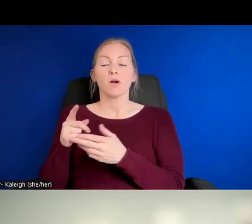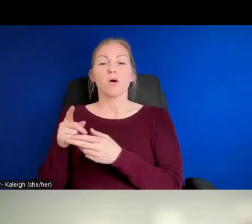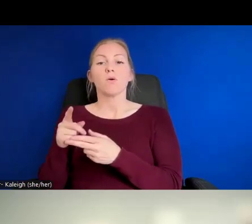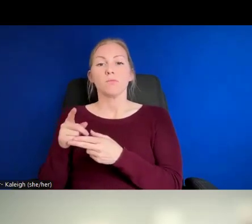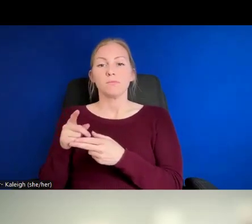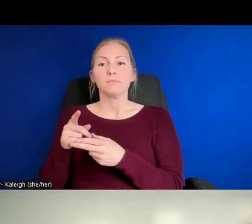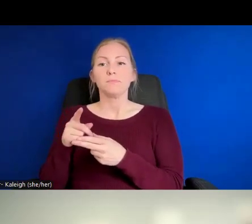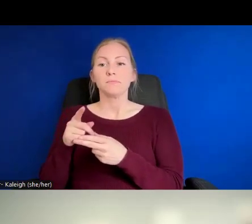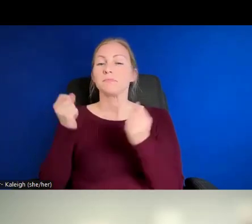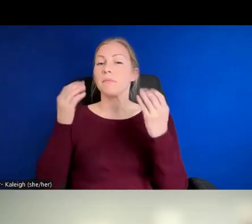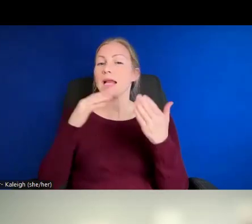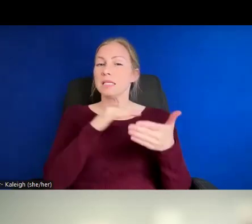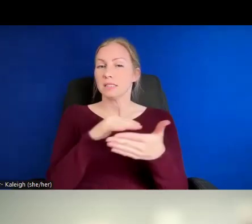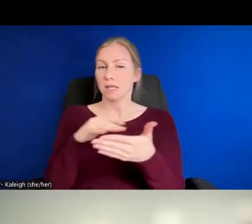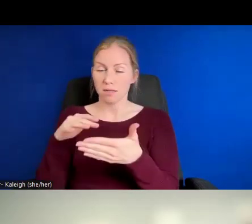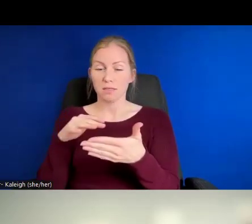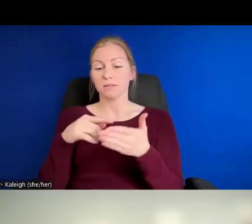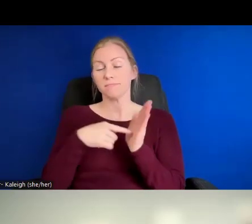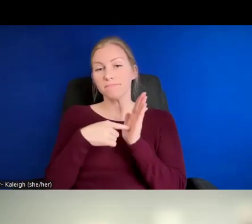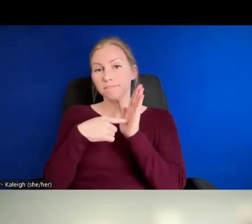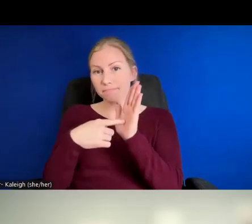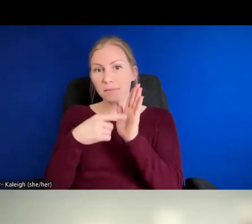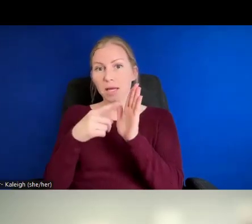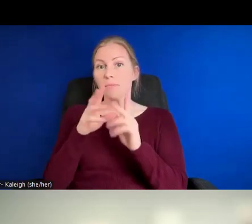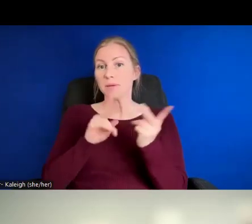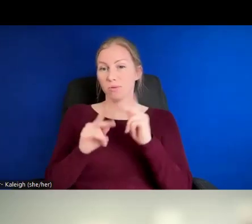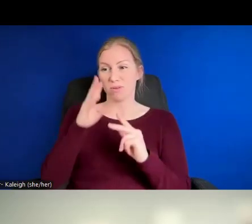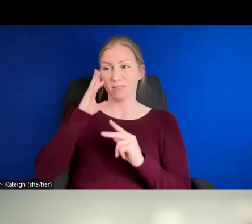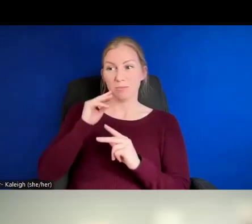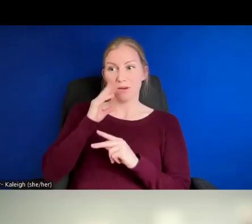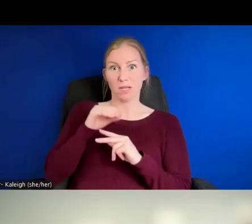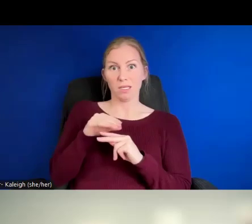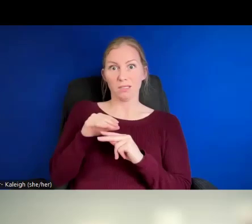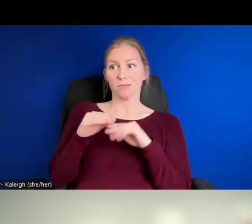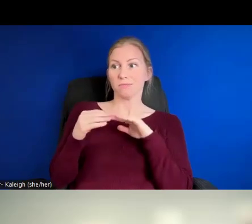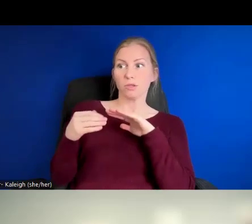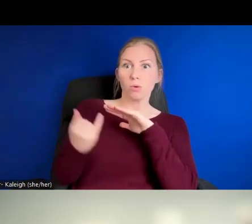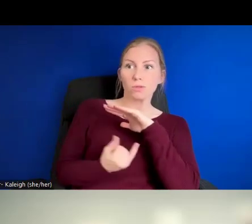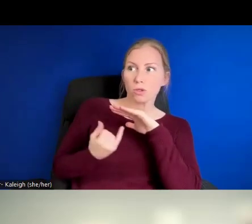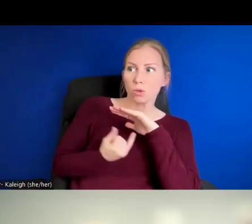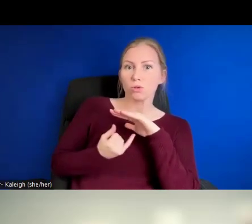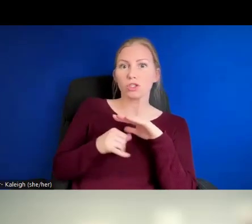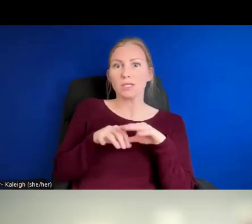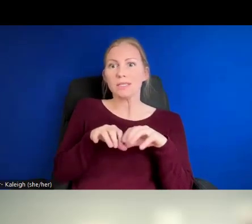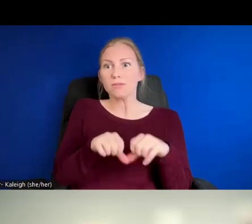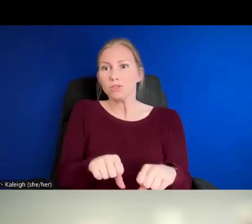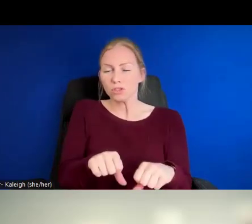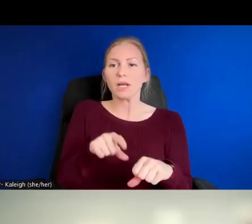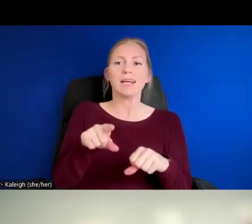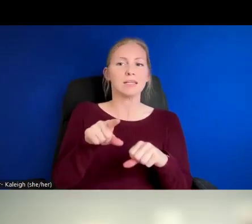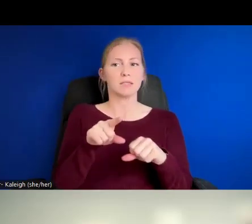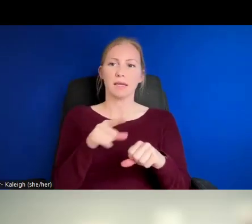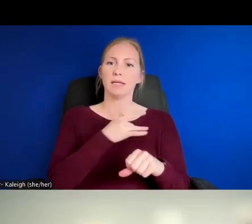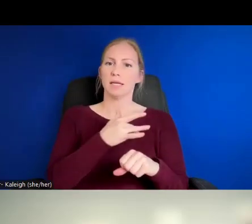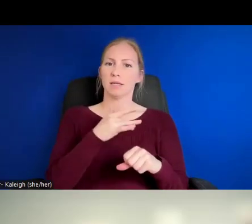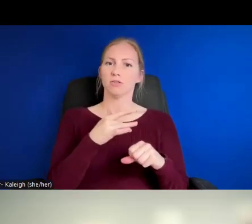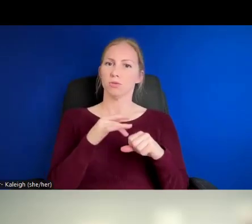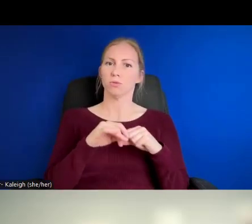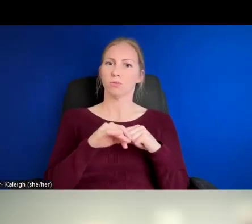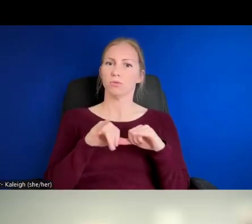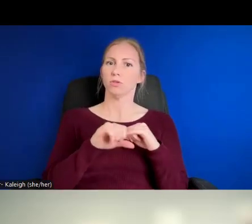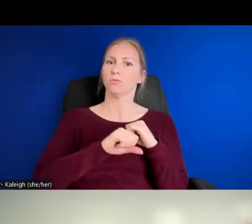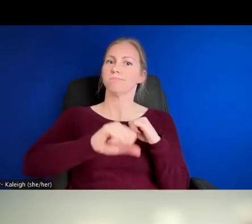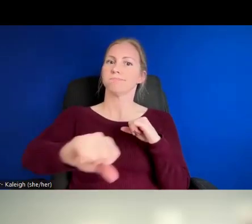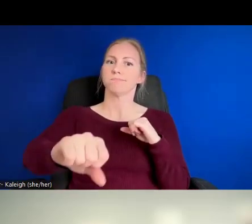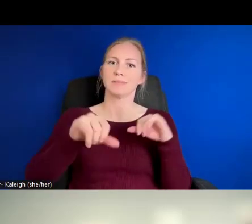many studies that people who experience seclusion and restraint remain in care longer and are more likely to be readmitted